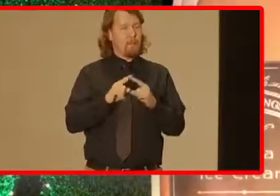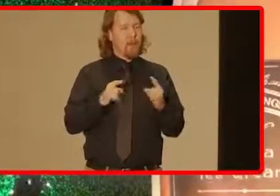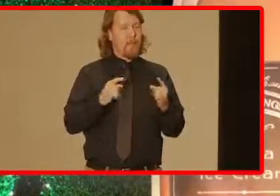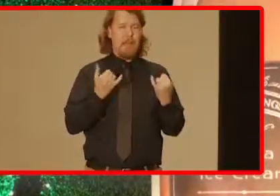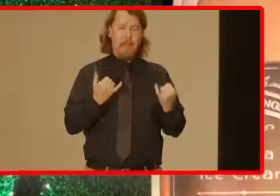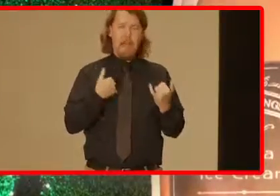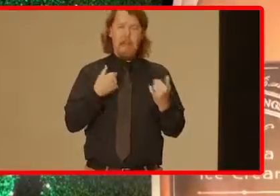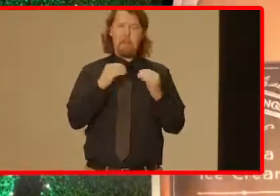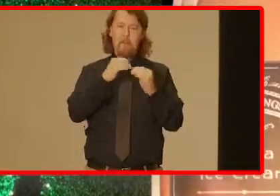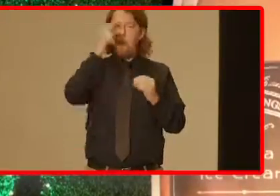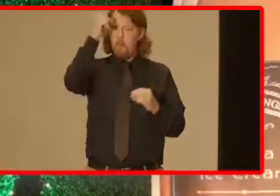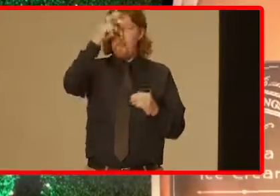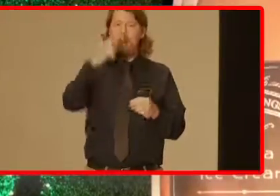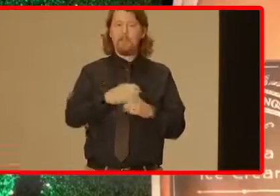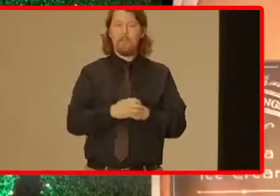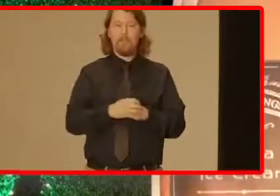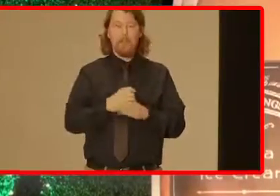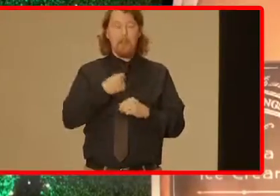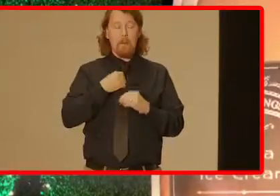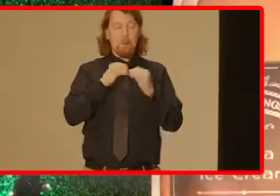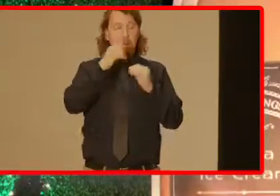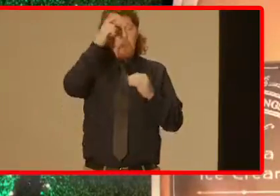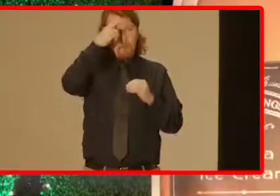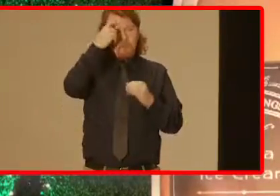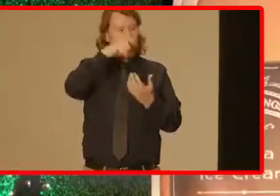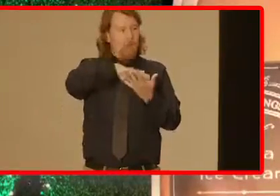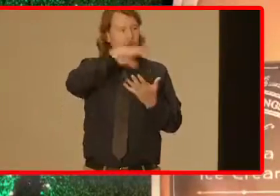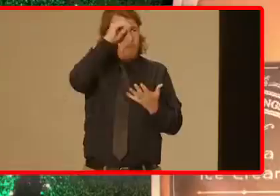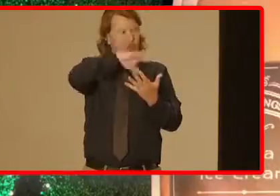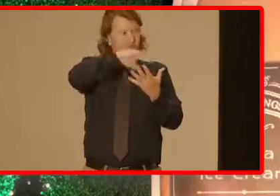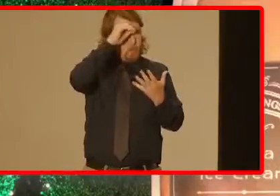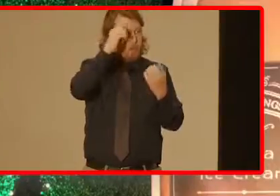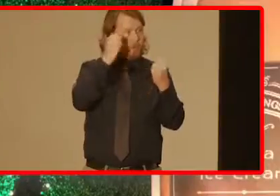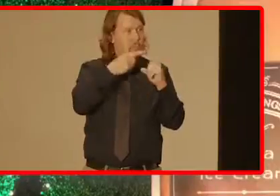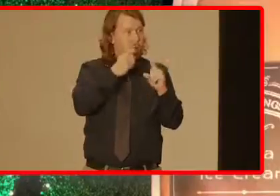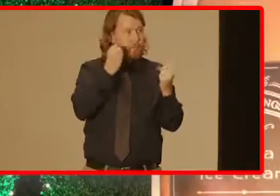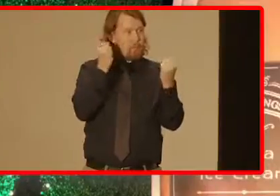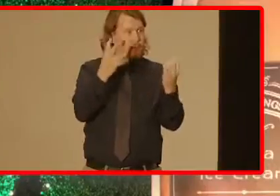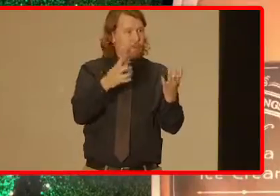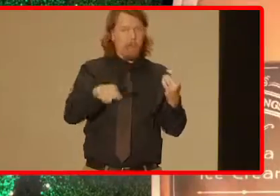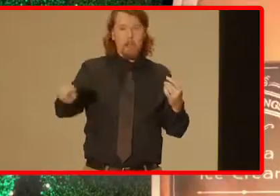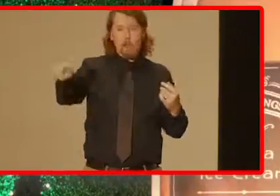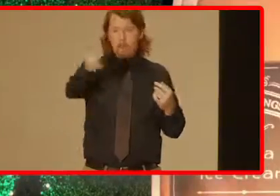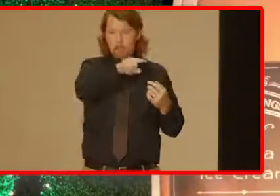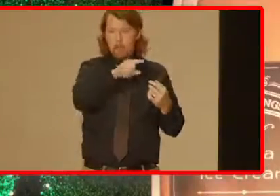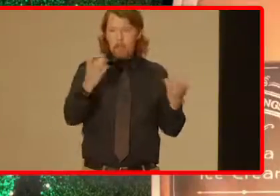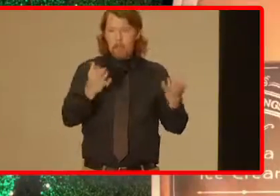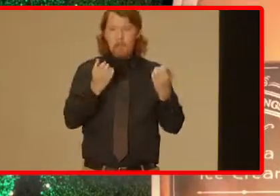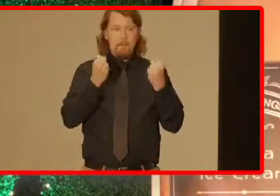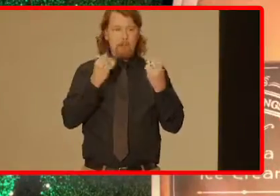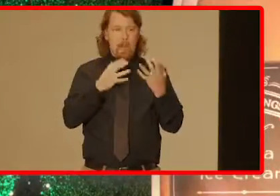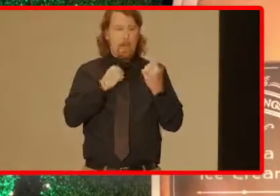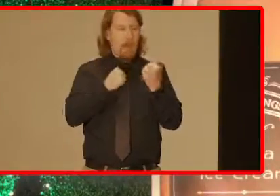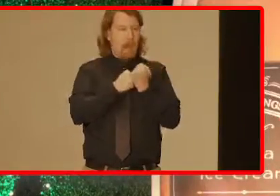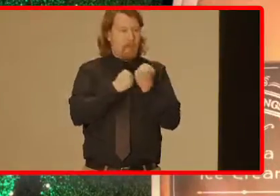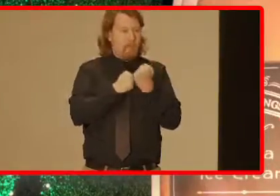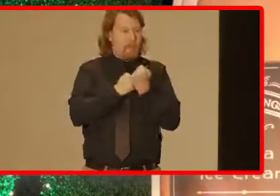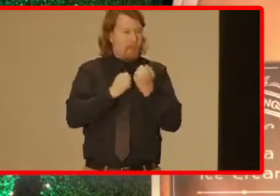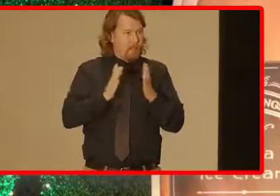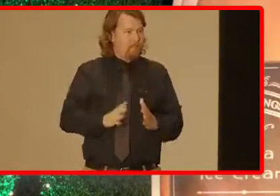now. I'm wiser because I learned from so many of the people in this room and so many of the advocates and so many of the people